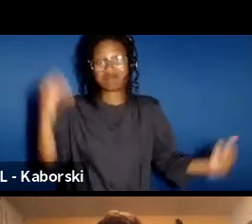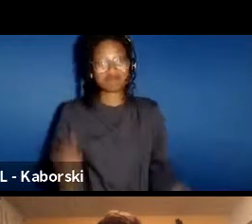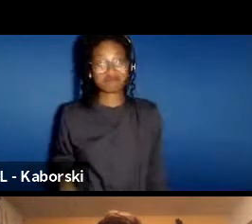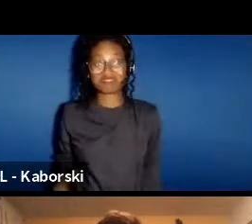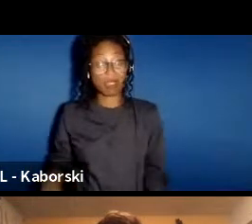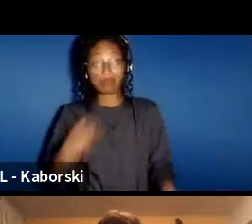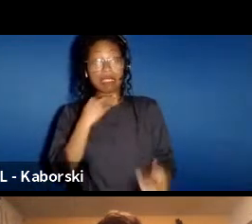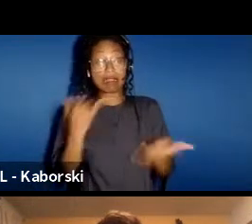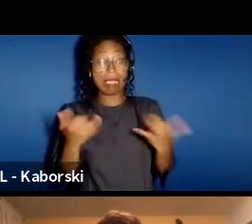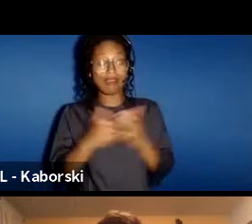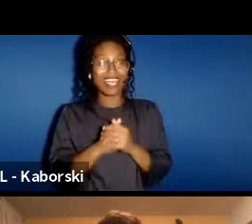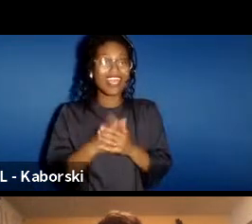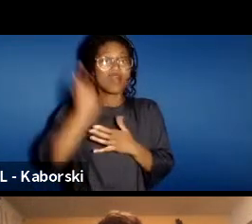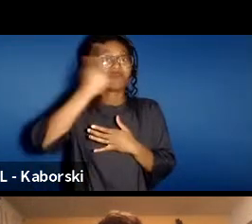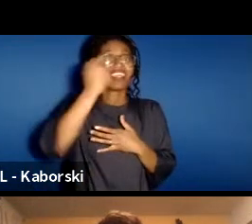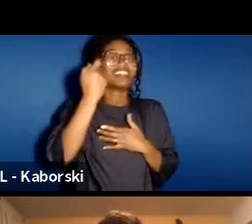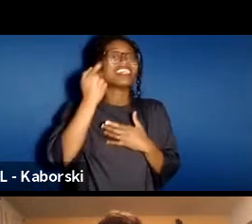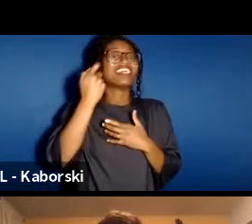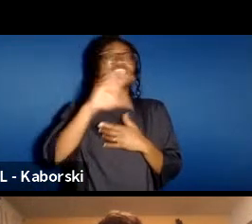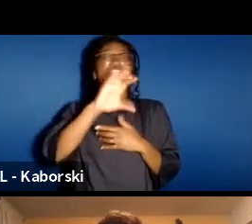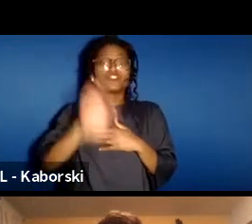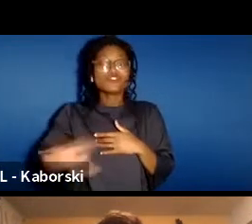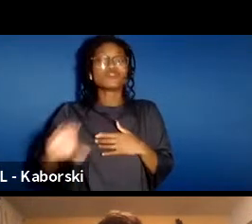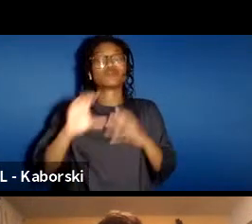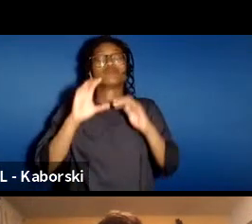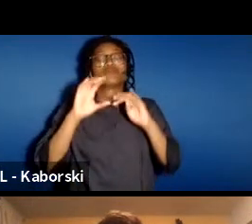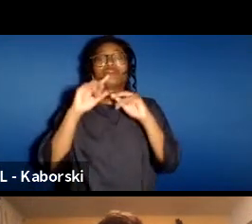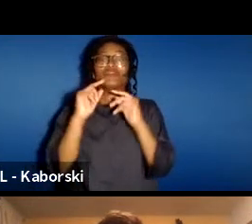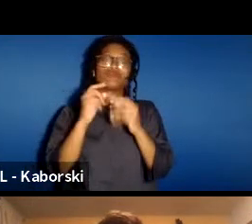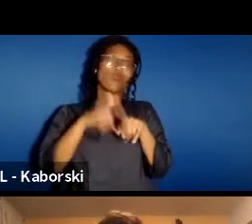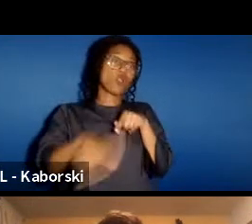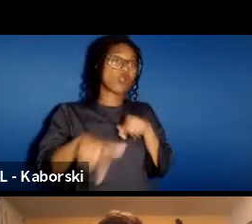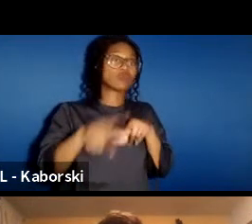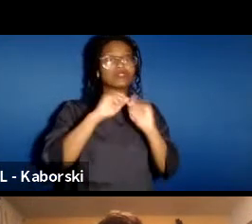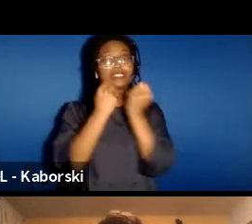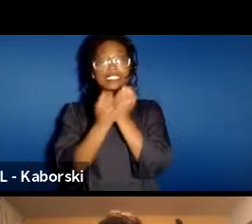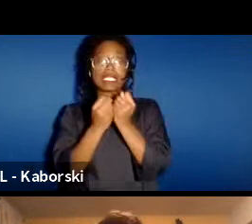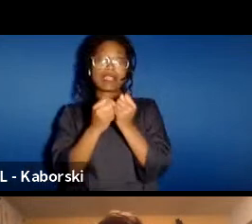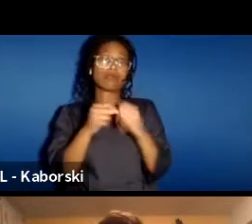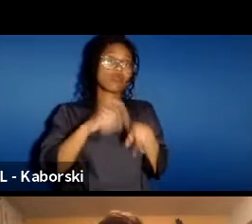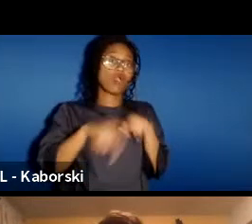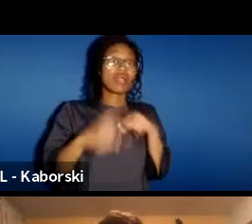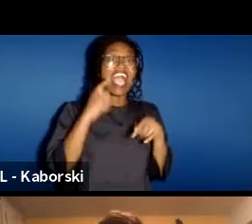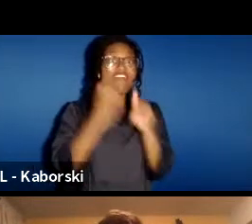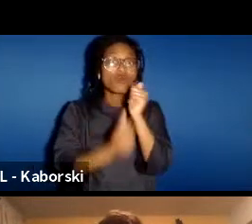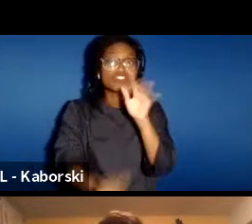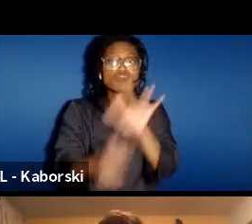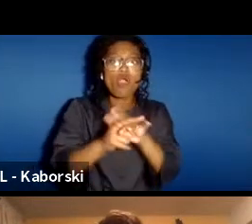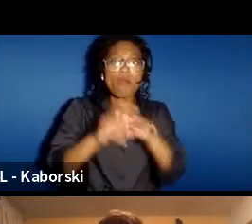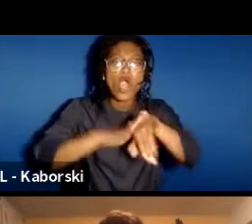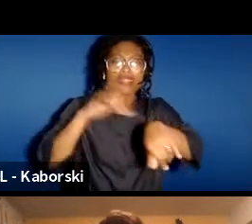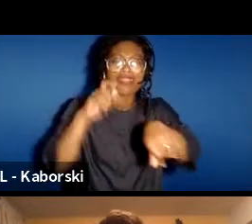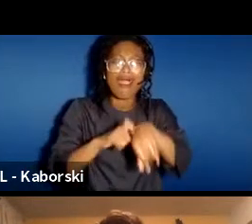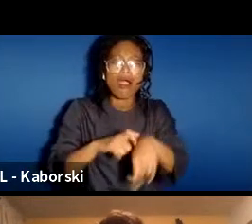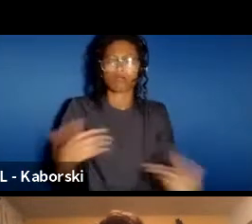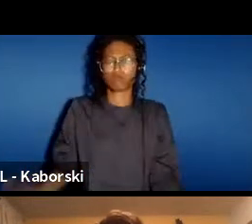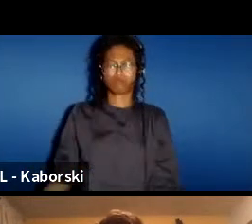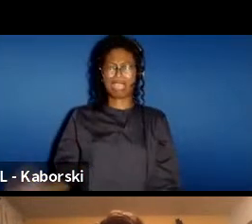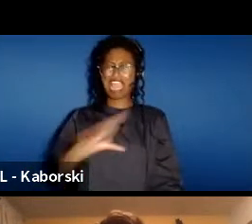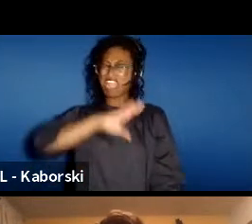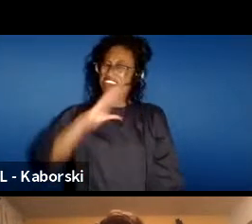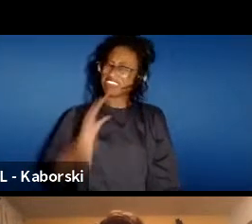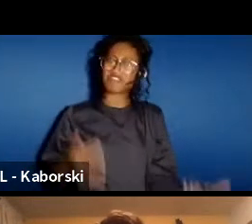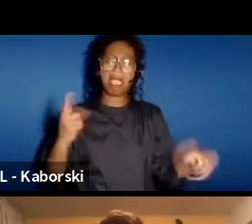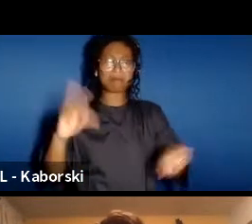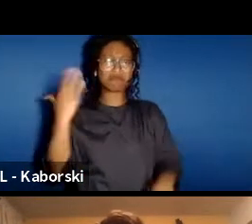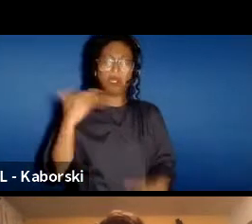things that's crazy is like doing things like Zoom calls or Teams calls. Everybody shows up on time, which never happened, it seemed like, when we were